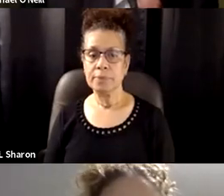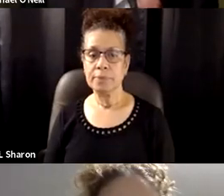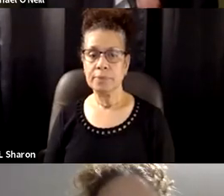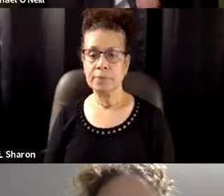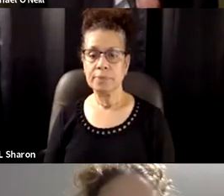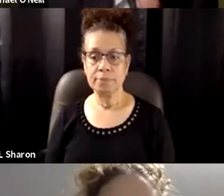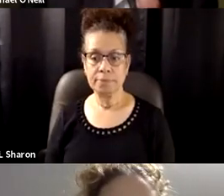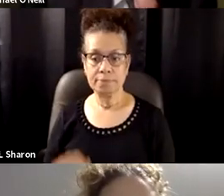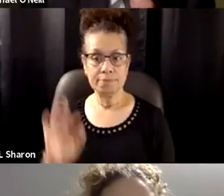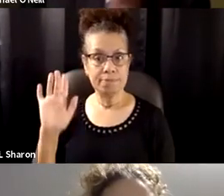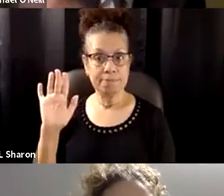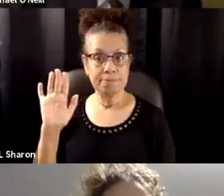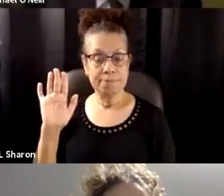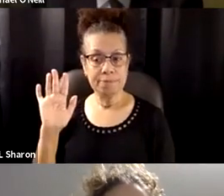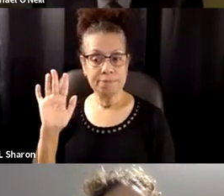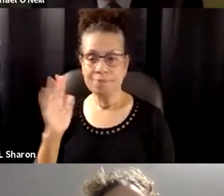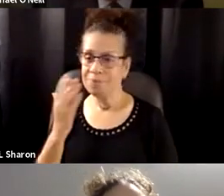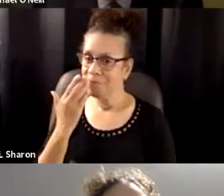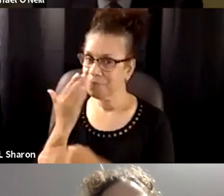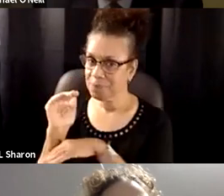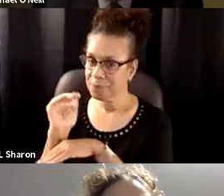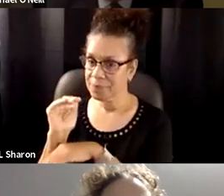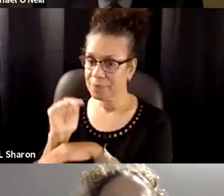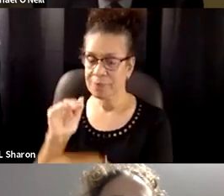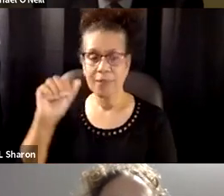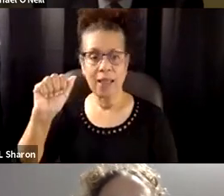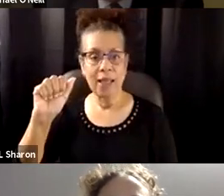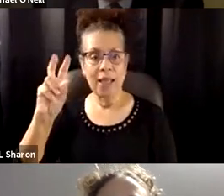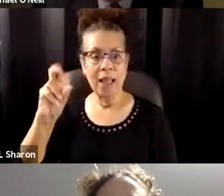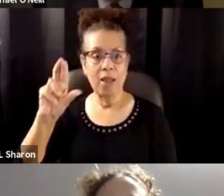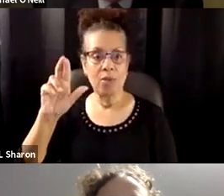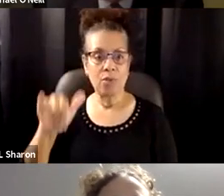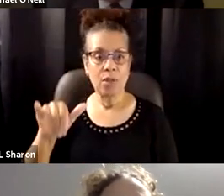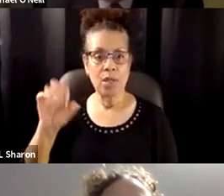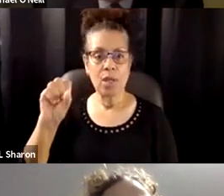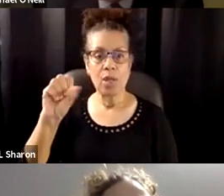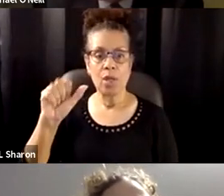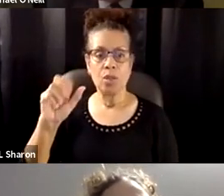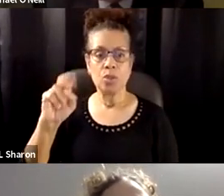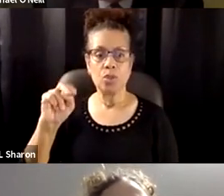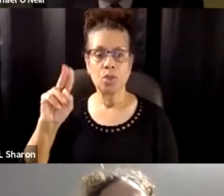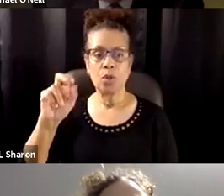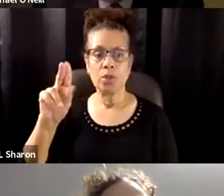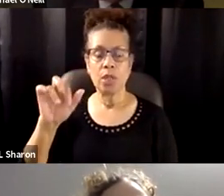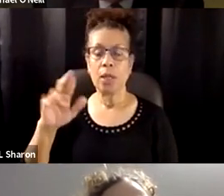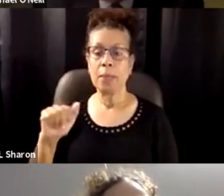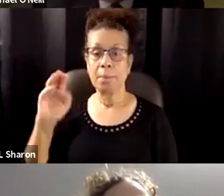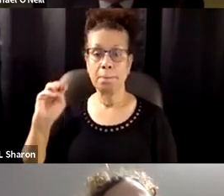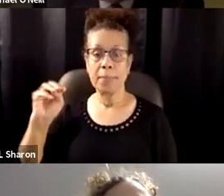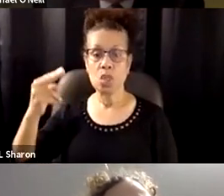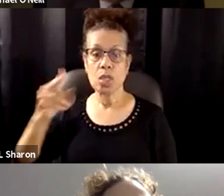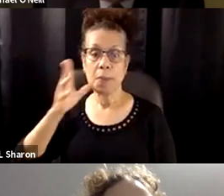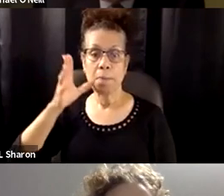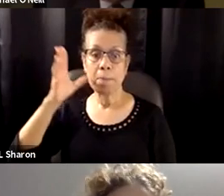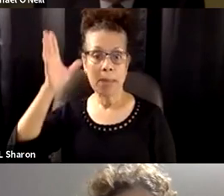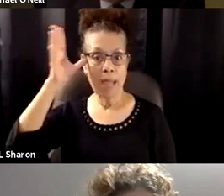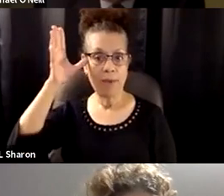hello good evening my name is avery sonia derelias i have been a mission hill parent for 15